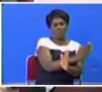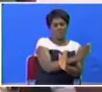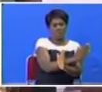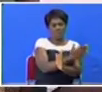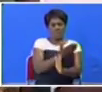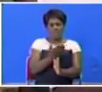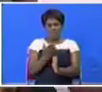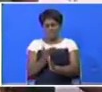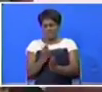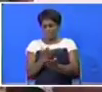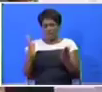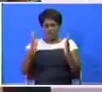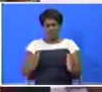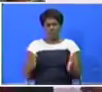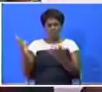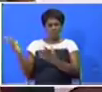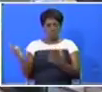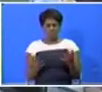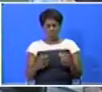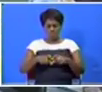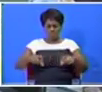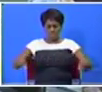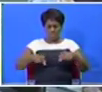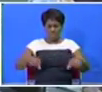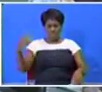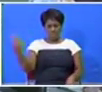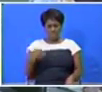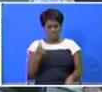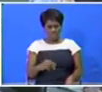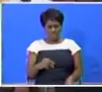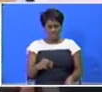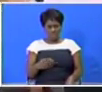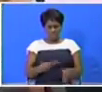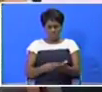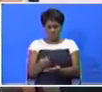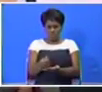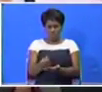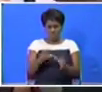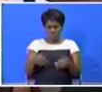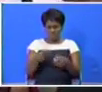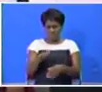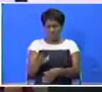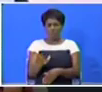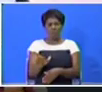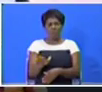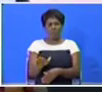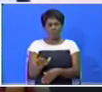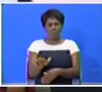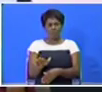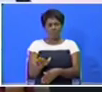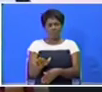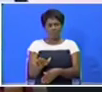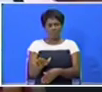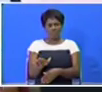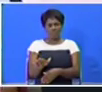Somebody youths carrying sticks. These are sticks that were bought and given to youths. They would not have bought them in